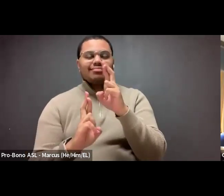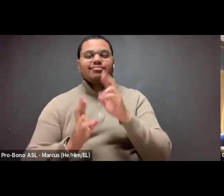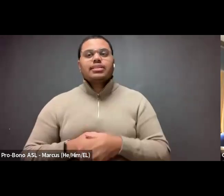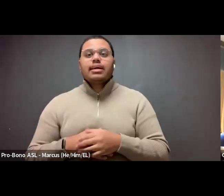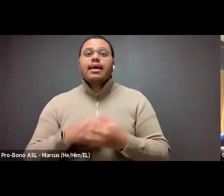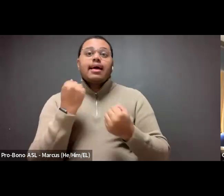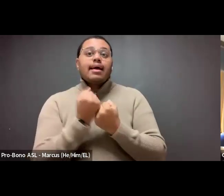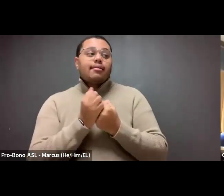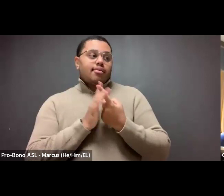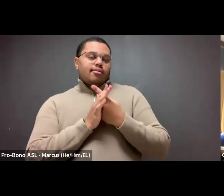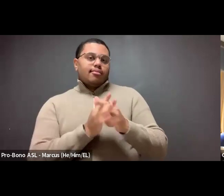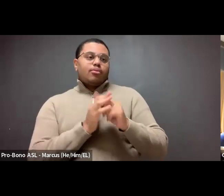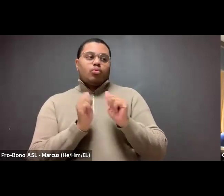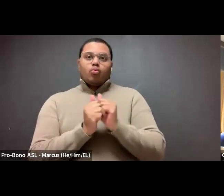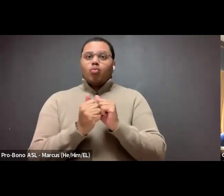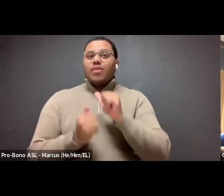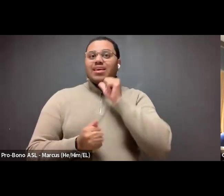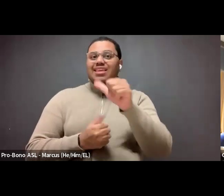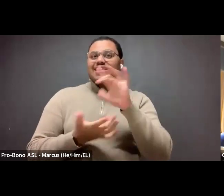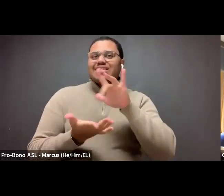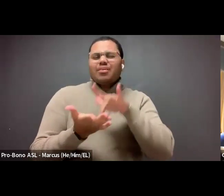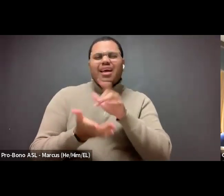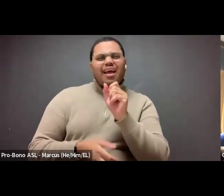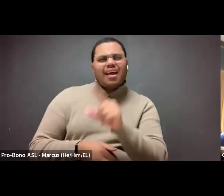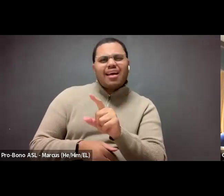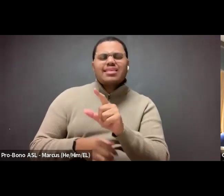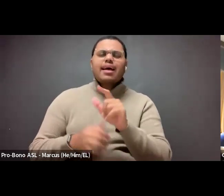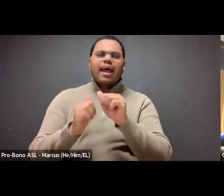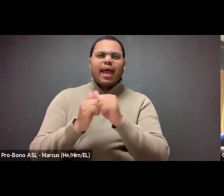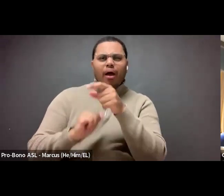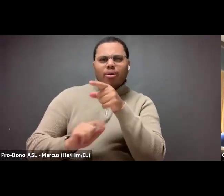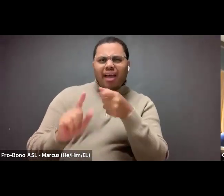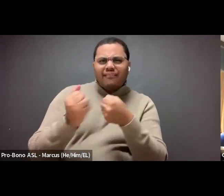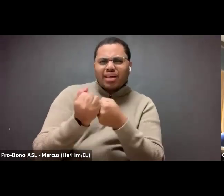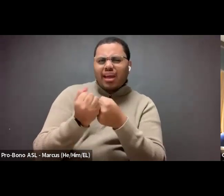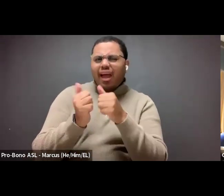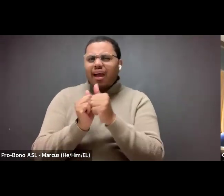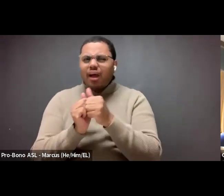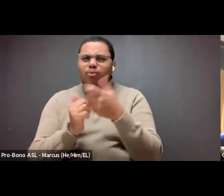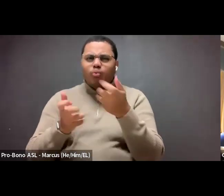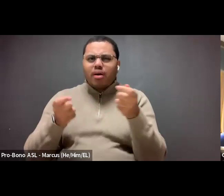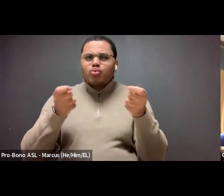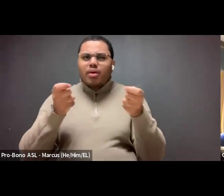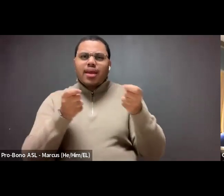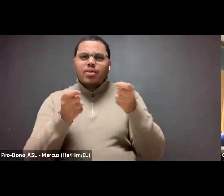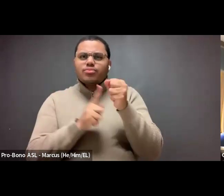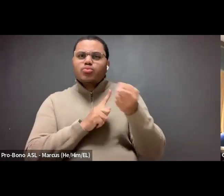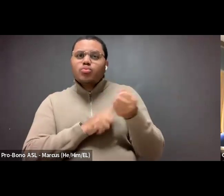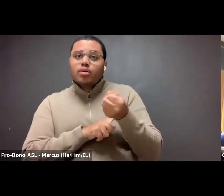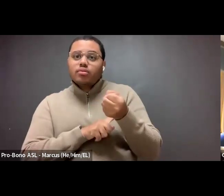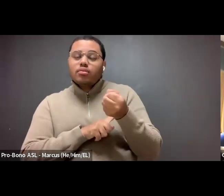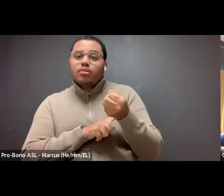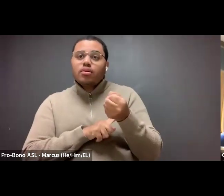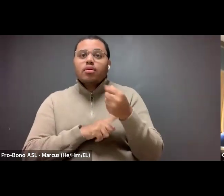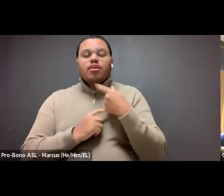Advocacy begins with decentering and asking how the person being advocated for wants to handle the situation. While carrying the